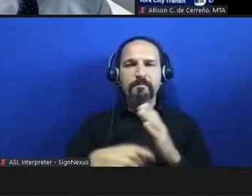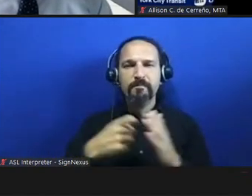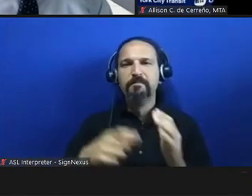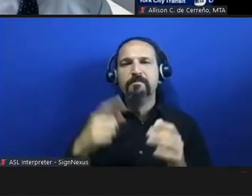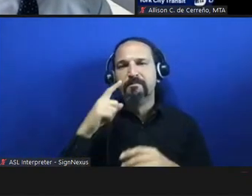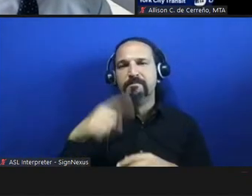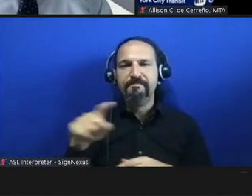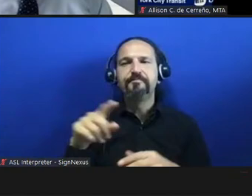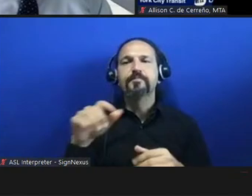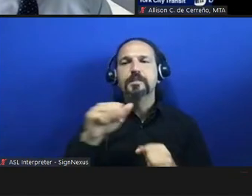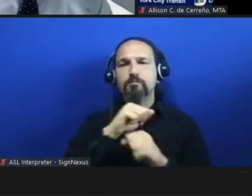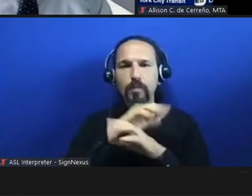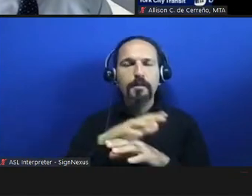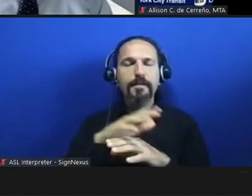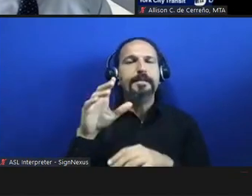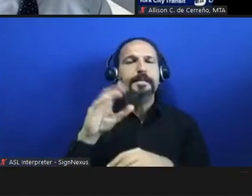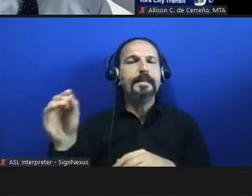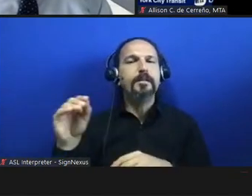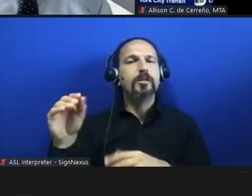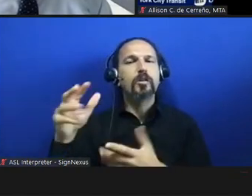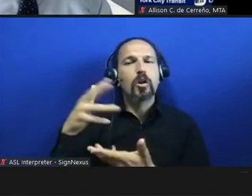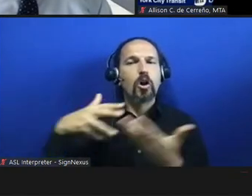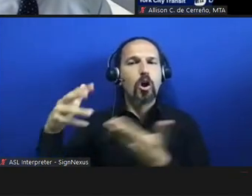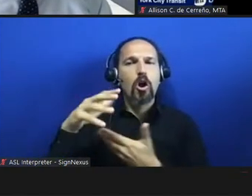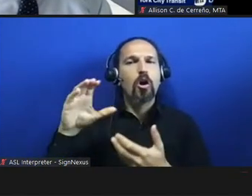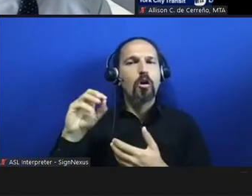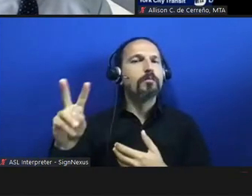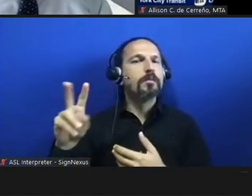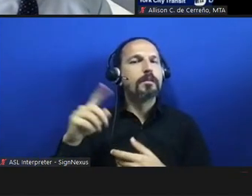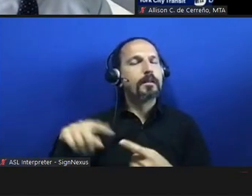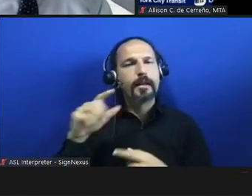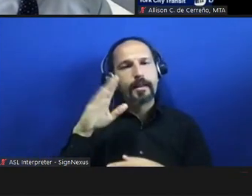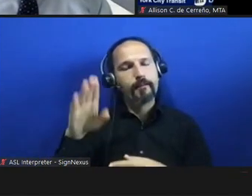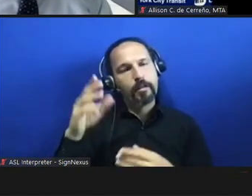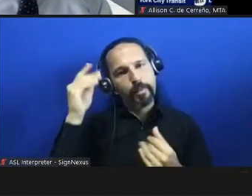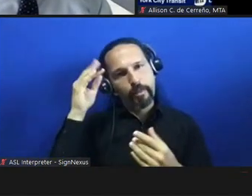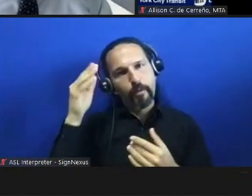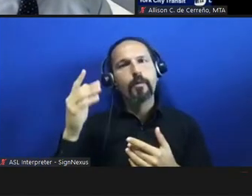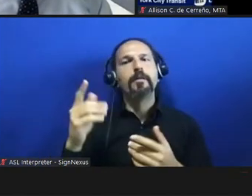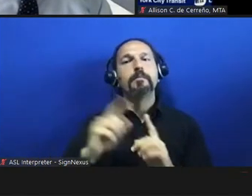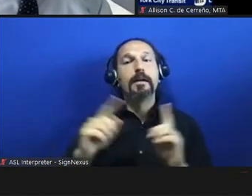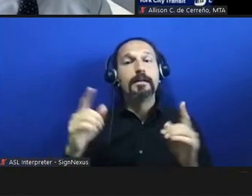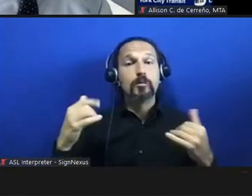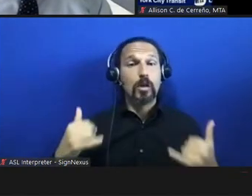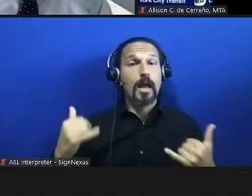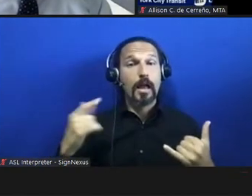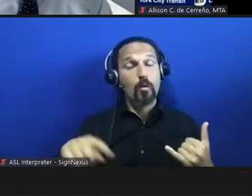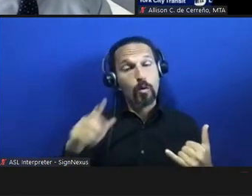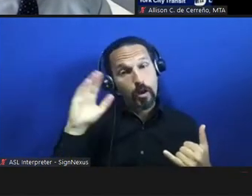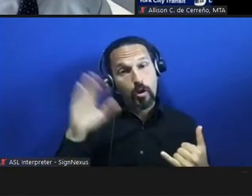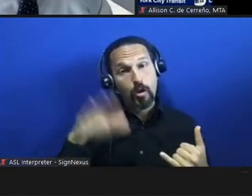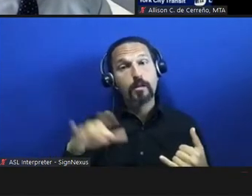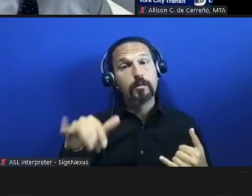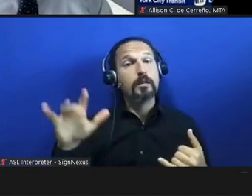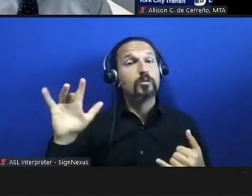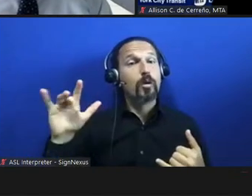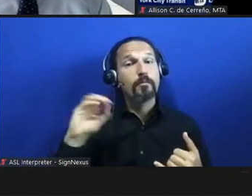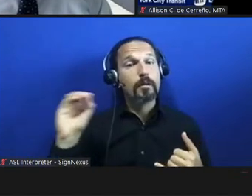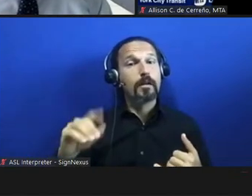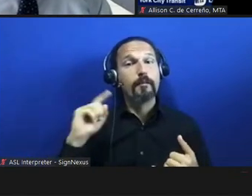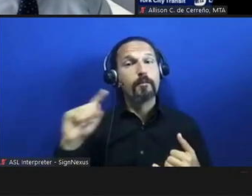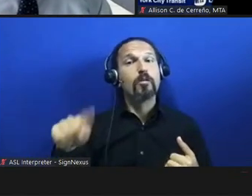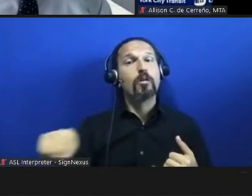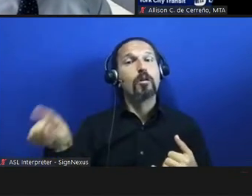traffic pollution and carbon emissions that we have never thought to quantify but today we know at least that 25 of